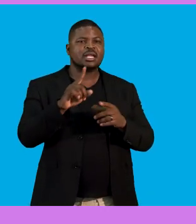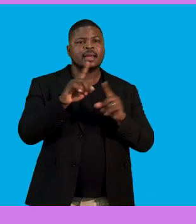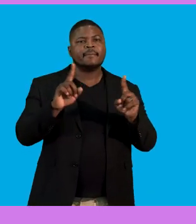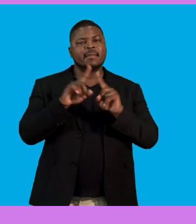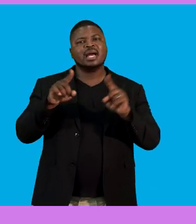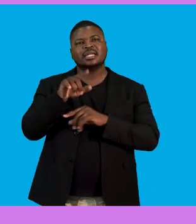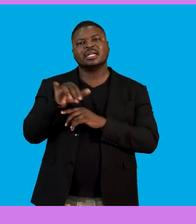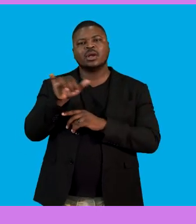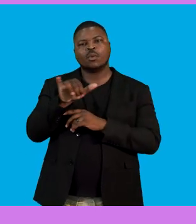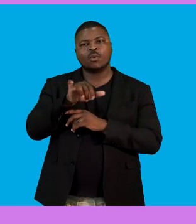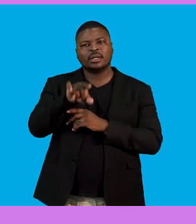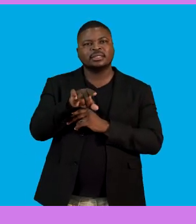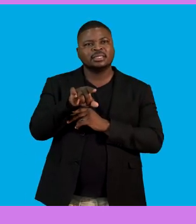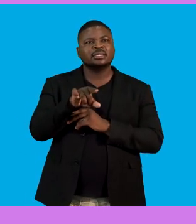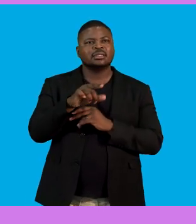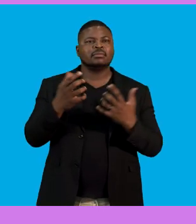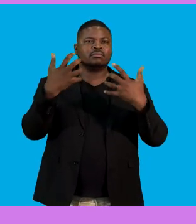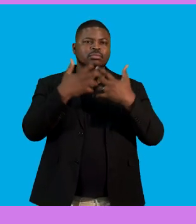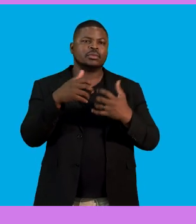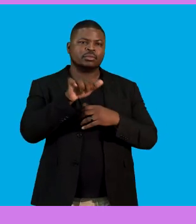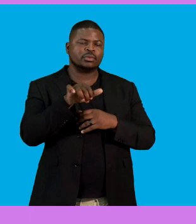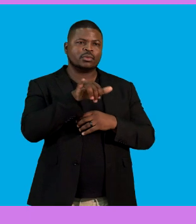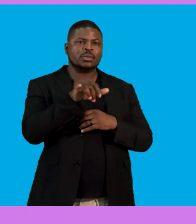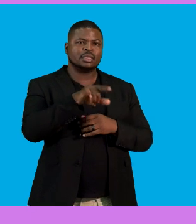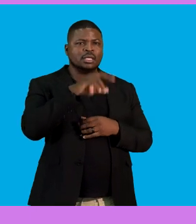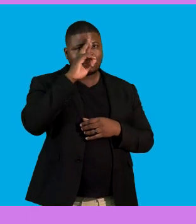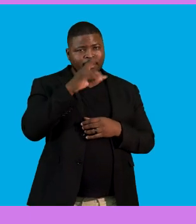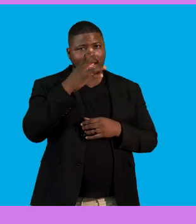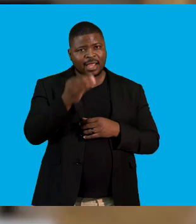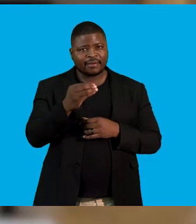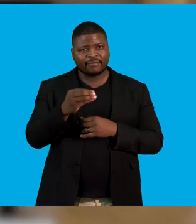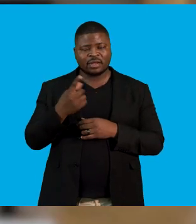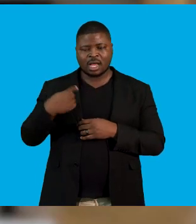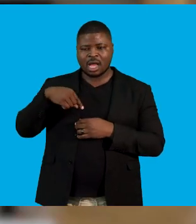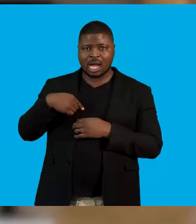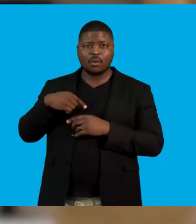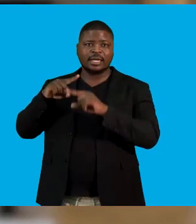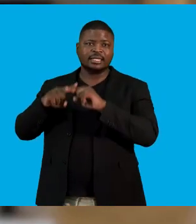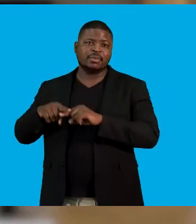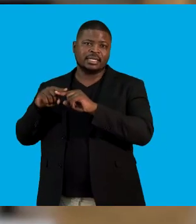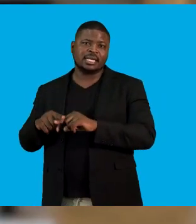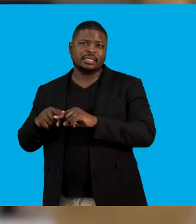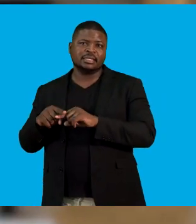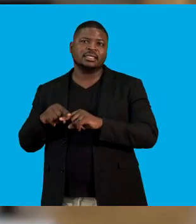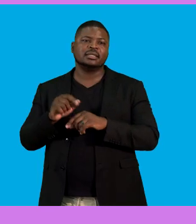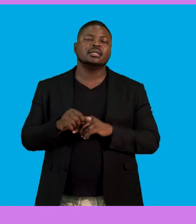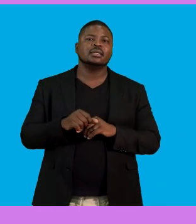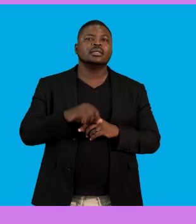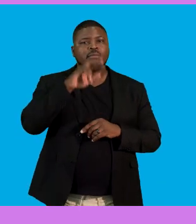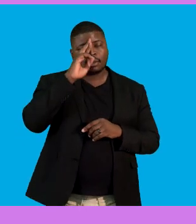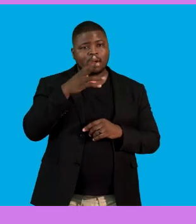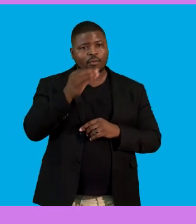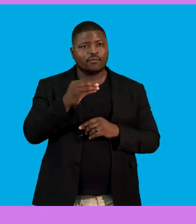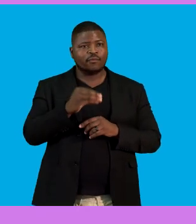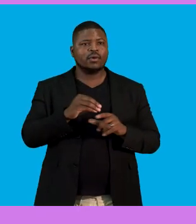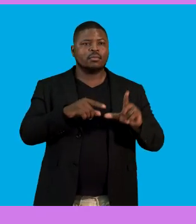of the independent variable. So we know that in a graph, we've got two types of variables. We've got our dependent, which is going to be